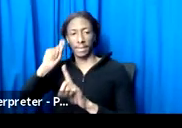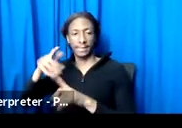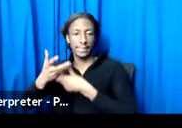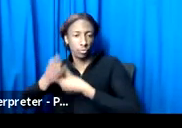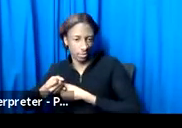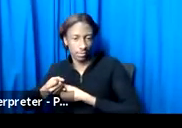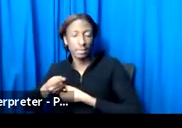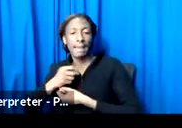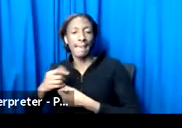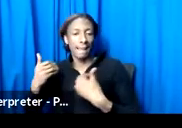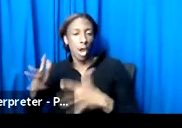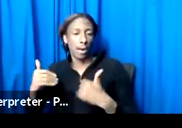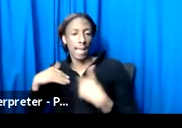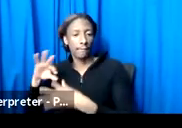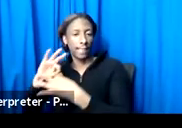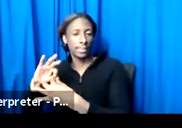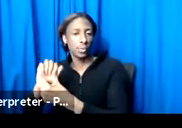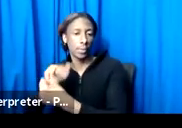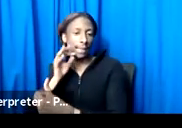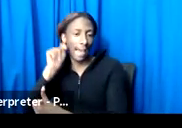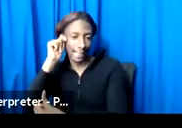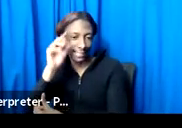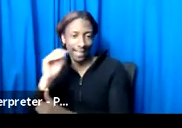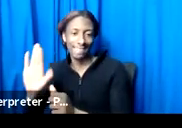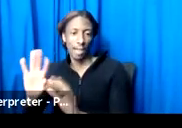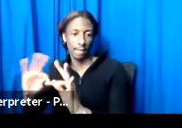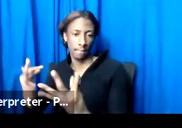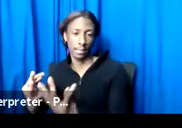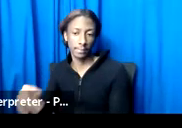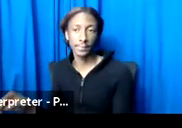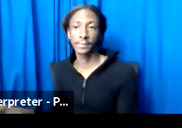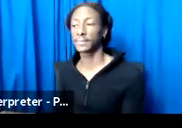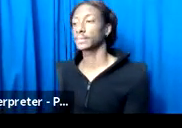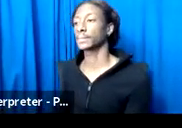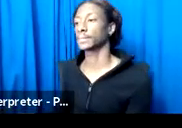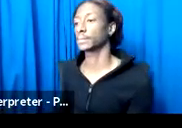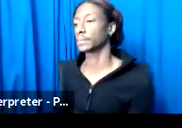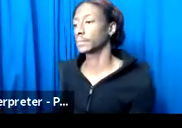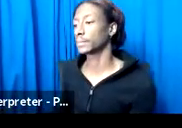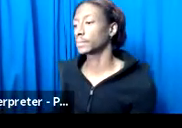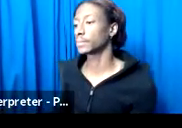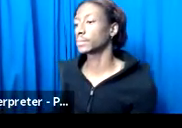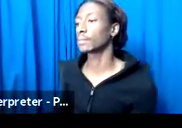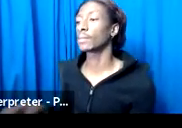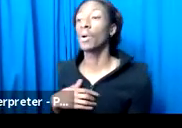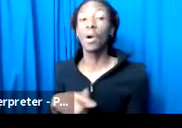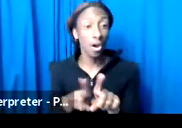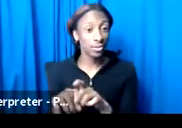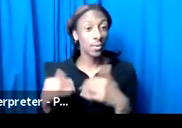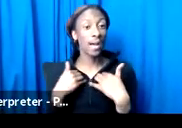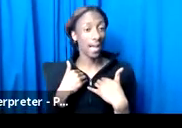have existing relationships with adolescents and their families. They also have experience with routine